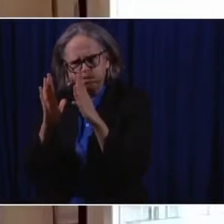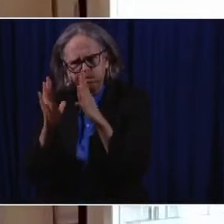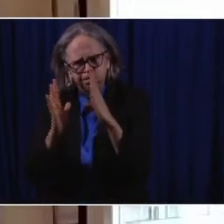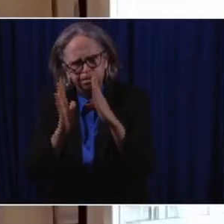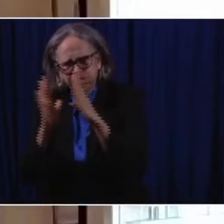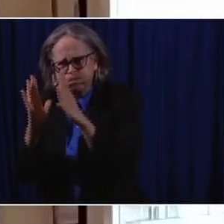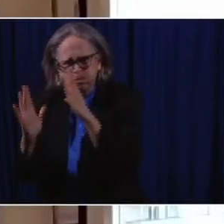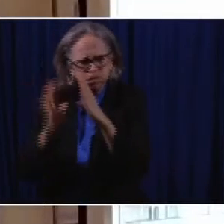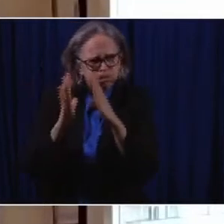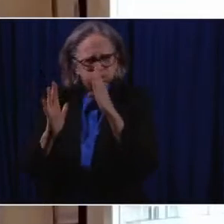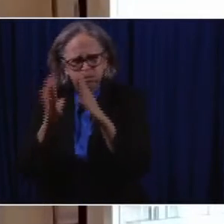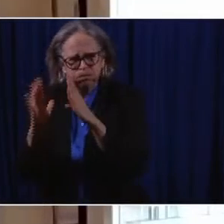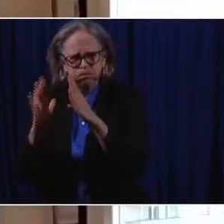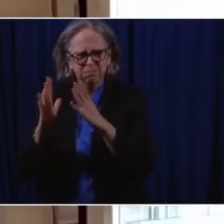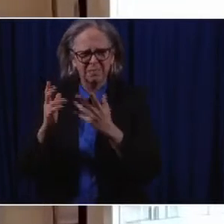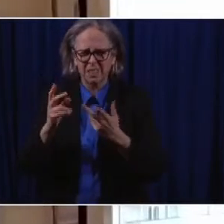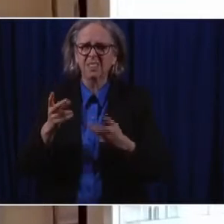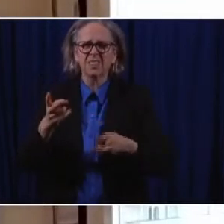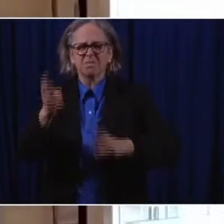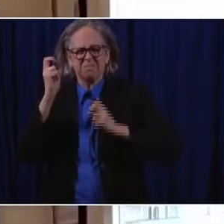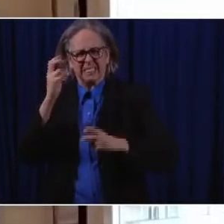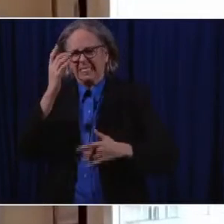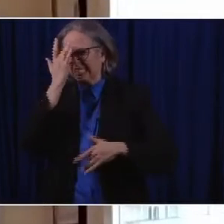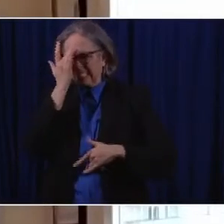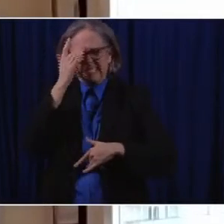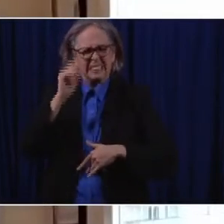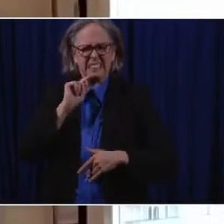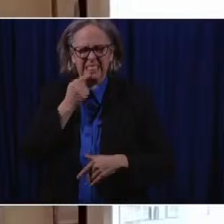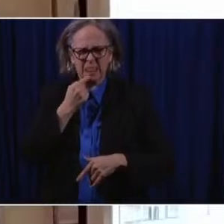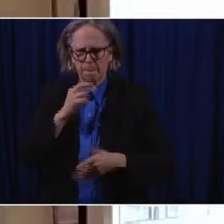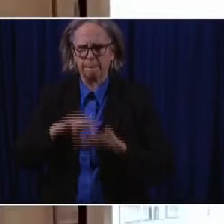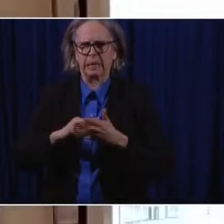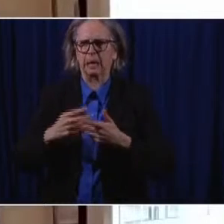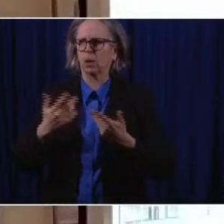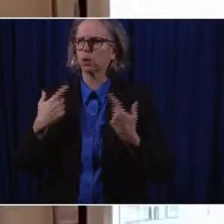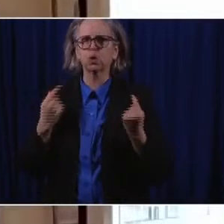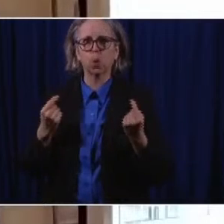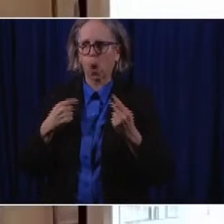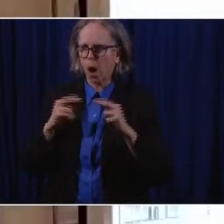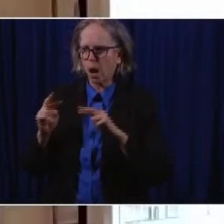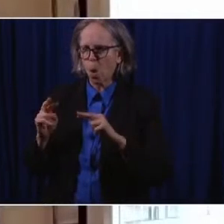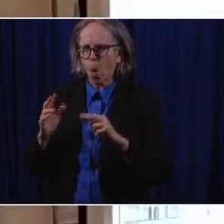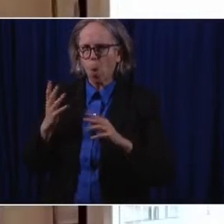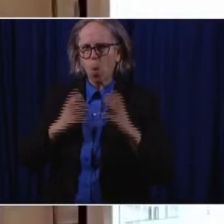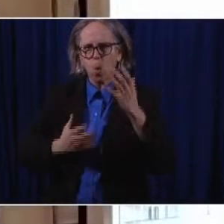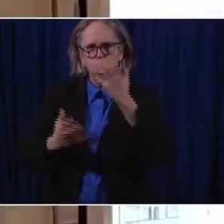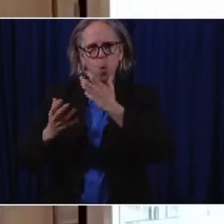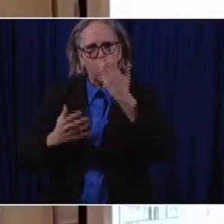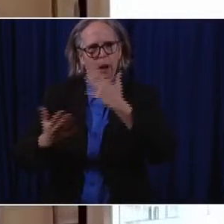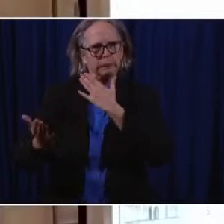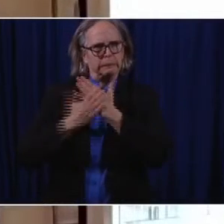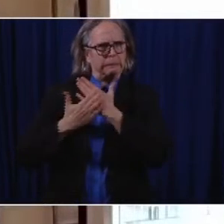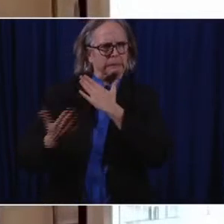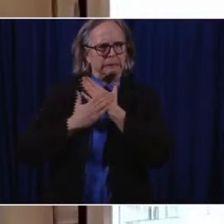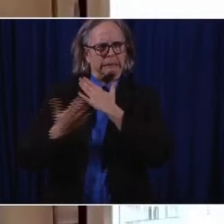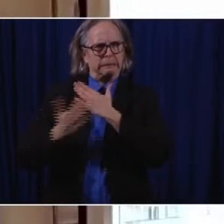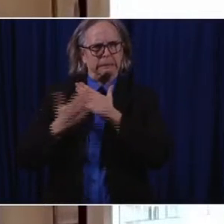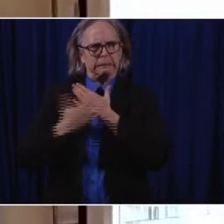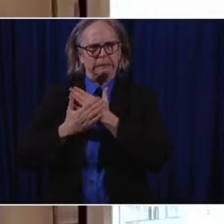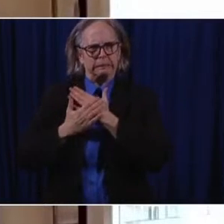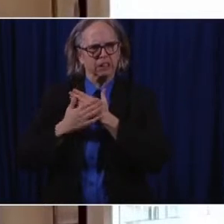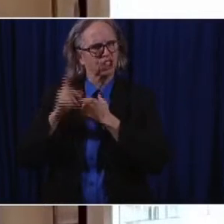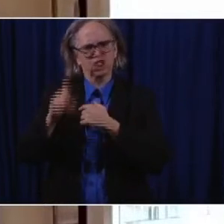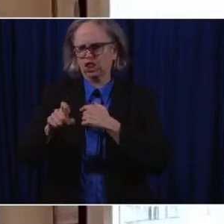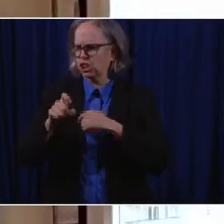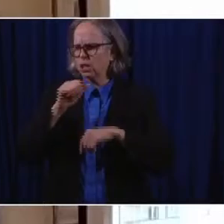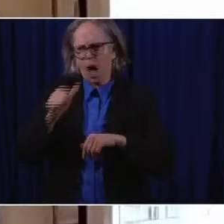COVID-19. That's a signal to all of us that we can't let this thing get any worse. We can't